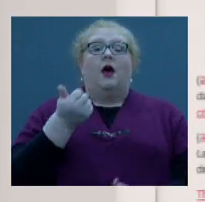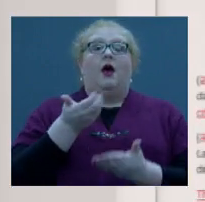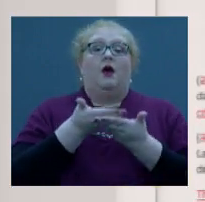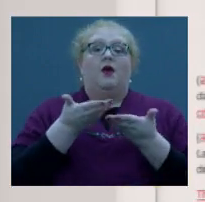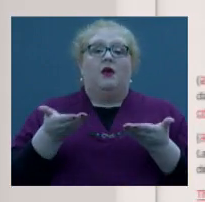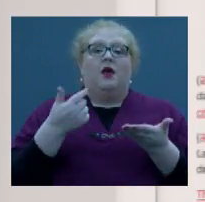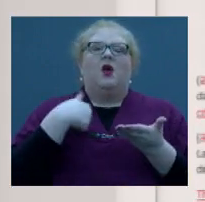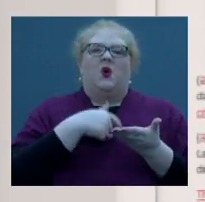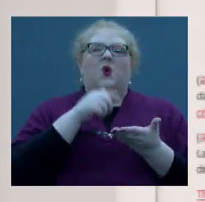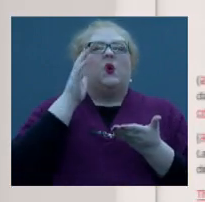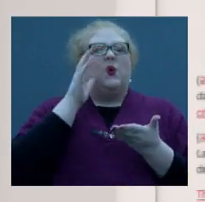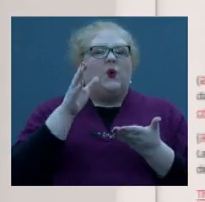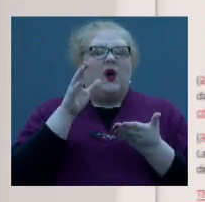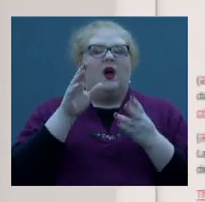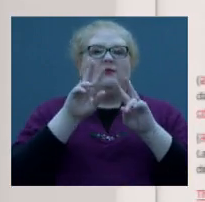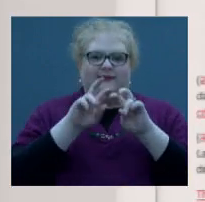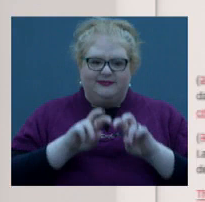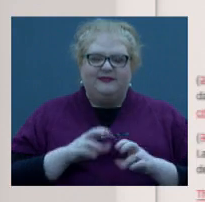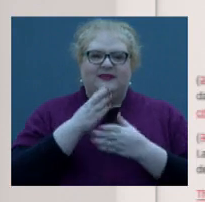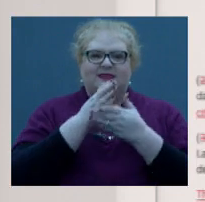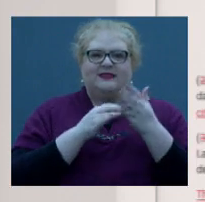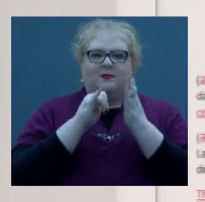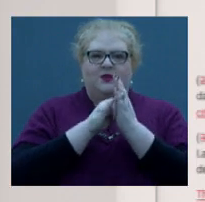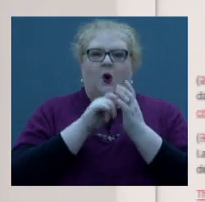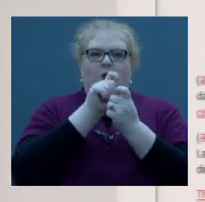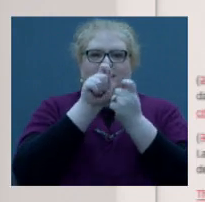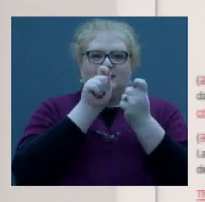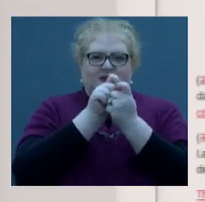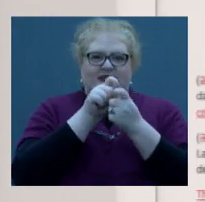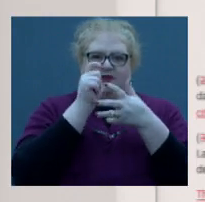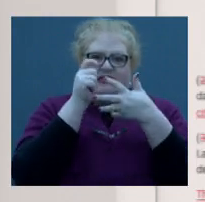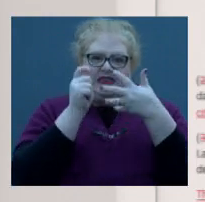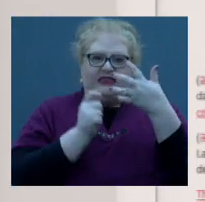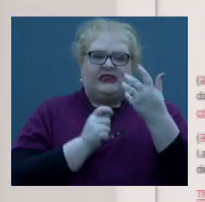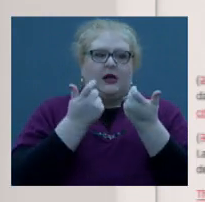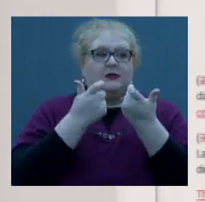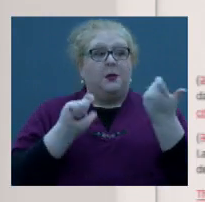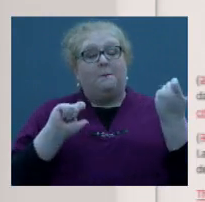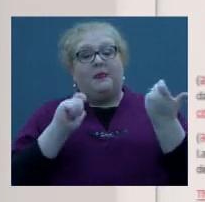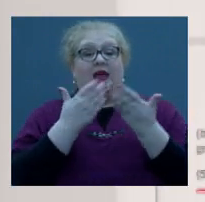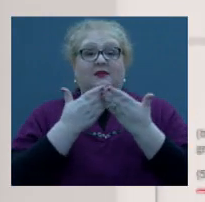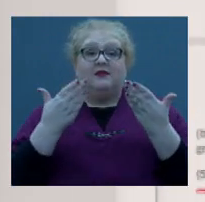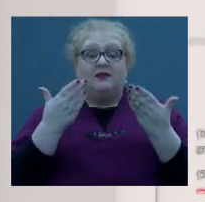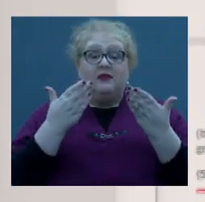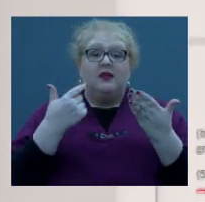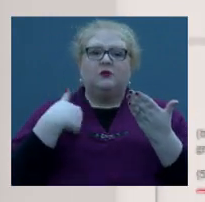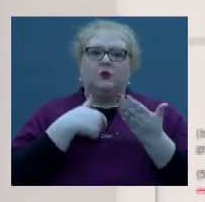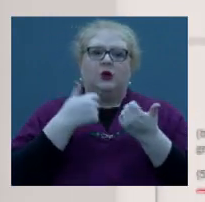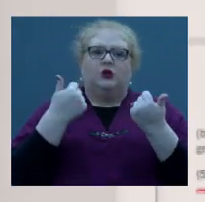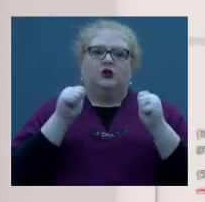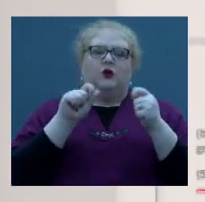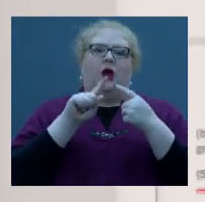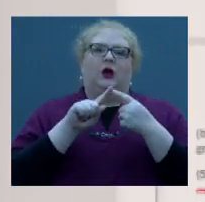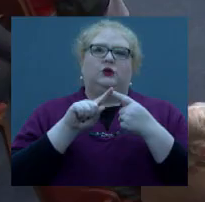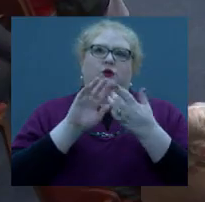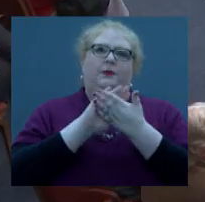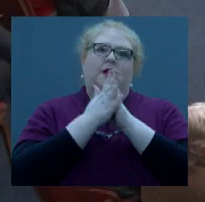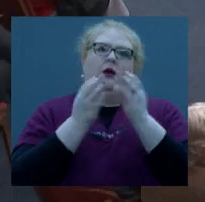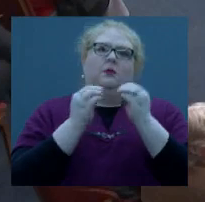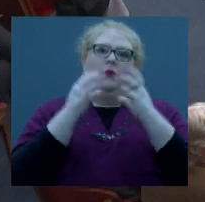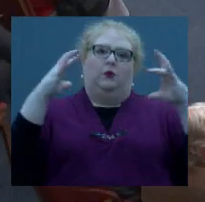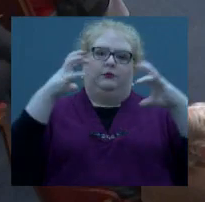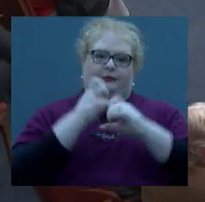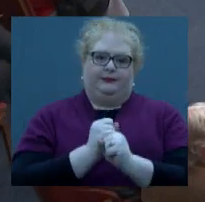I won't go through all the little details, the bigger ones are, we're trying to get a little bit more dense in our